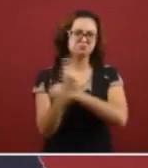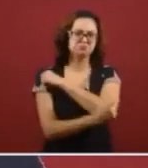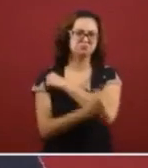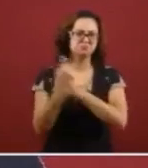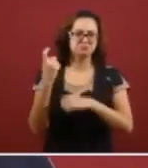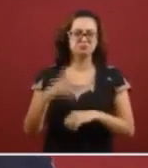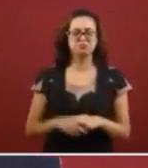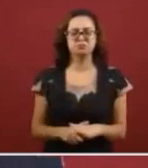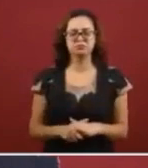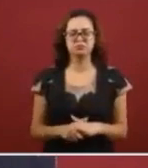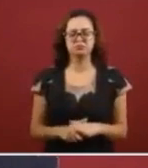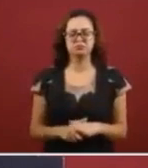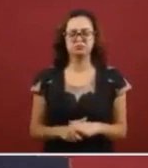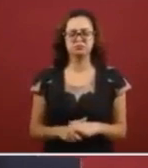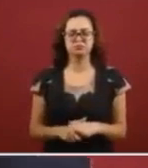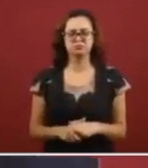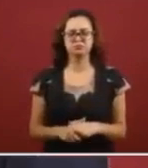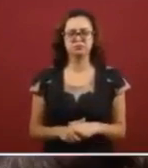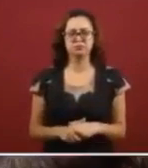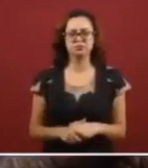passing.